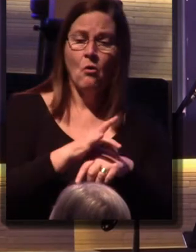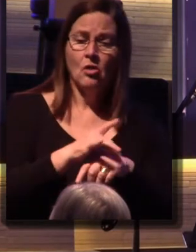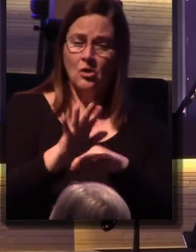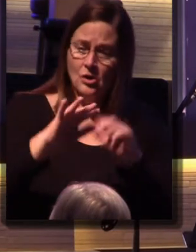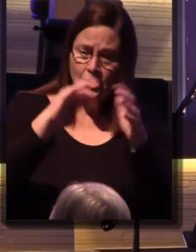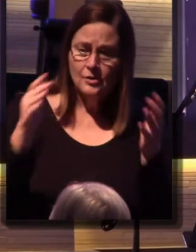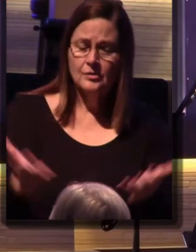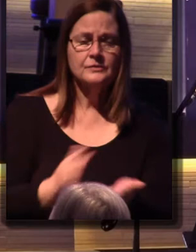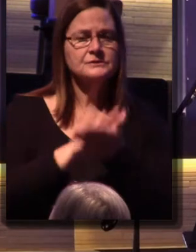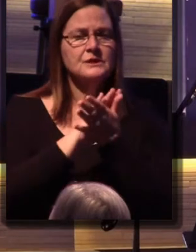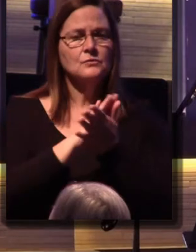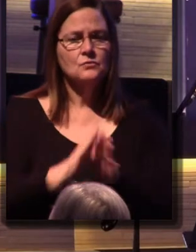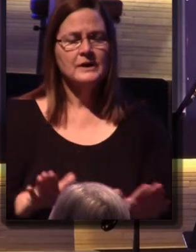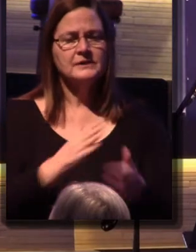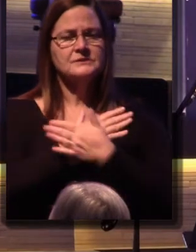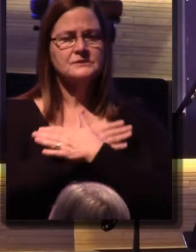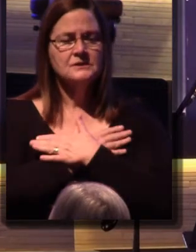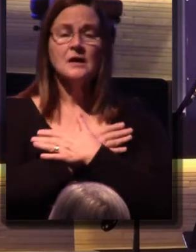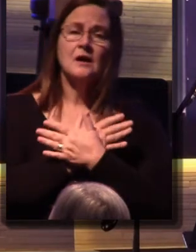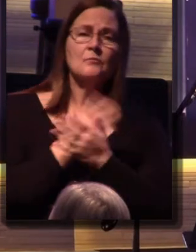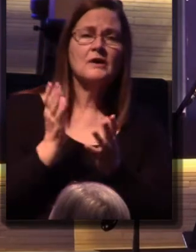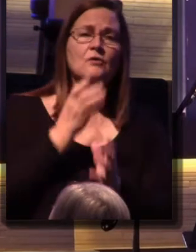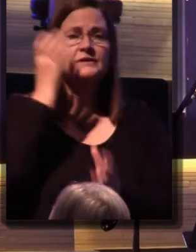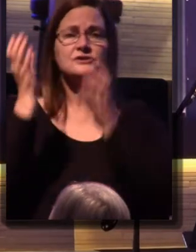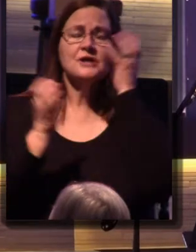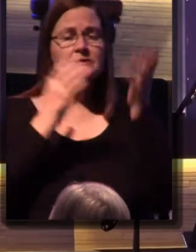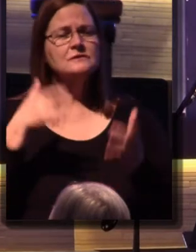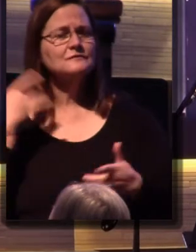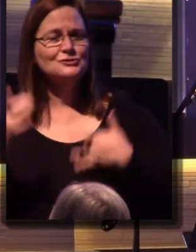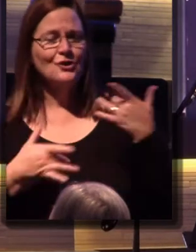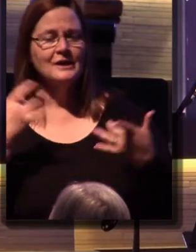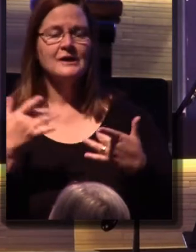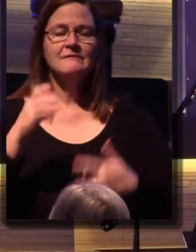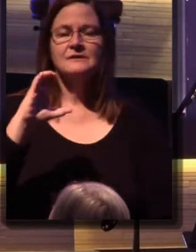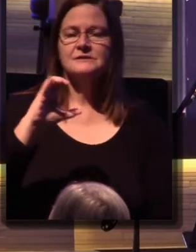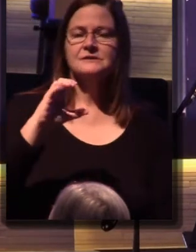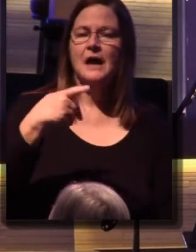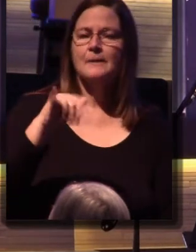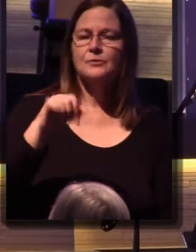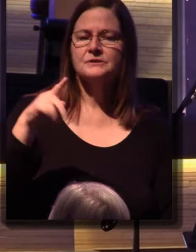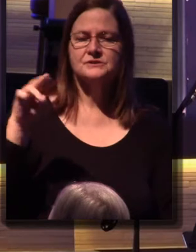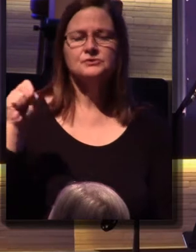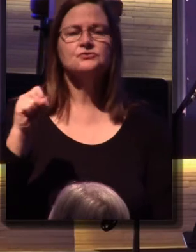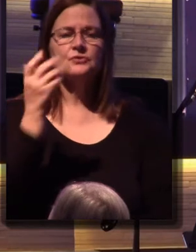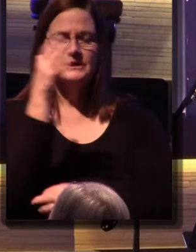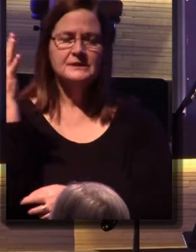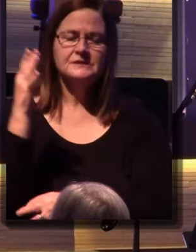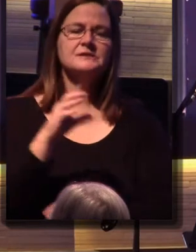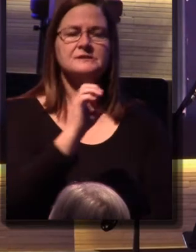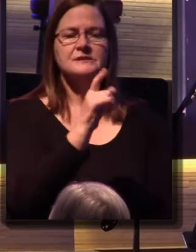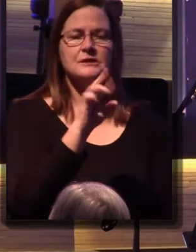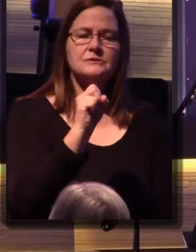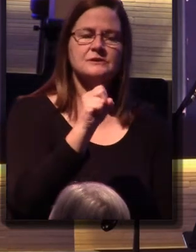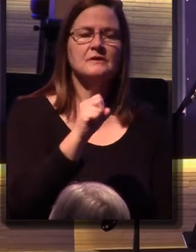whole earth is at rest and is quiet. They break forth into shouts of joy. Even the cypress trees rejoice over you